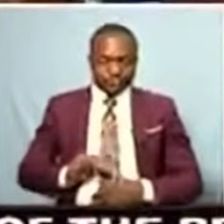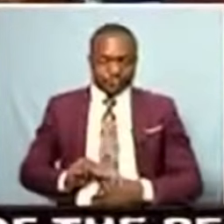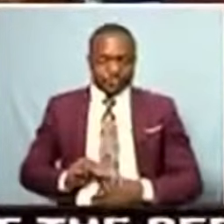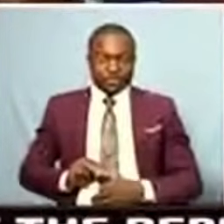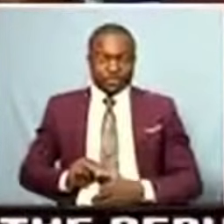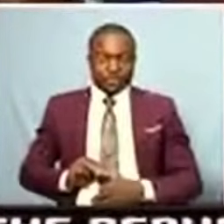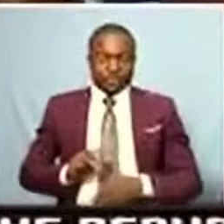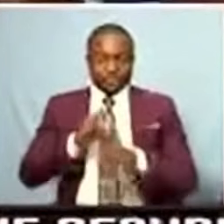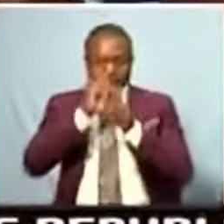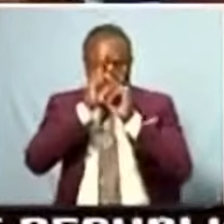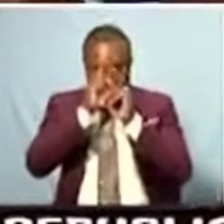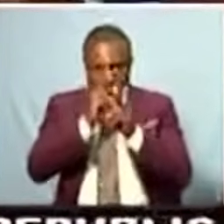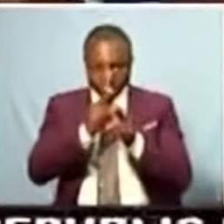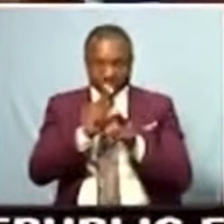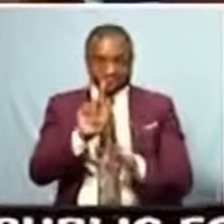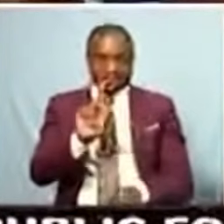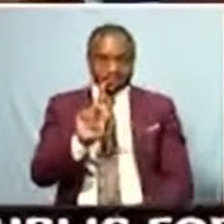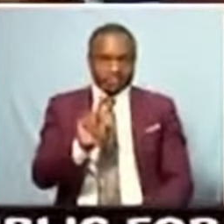Honorable Dak,